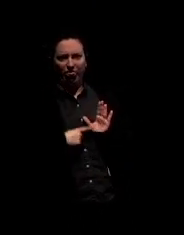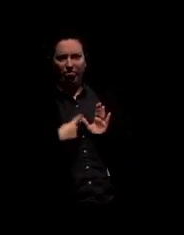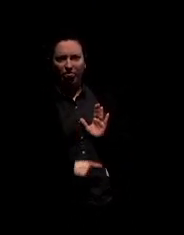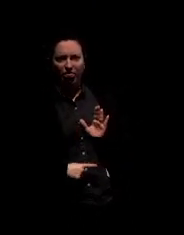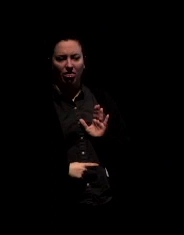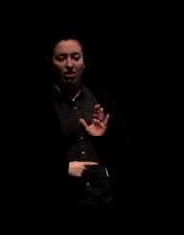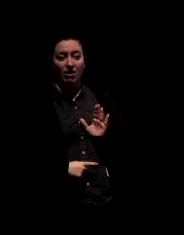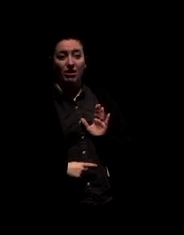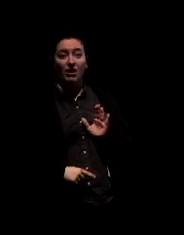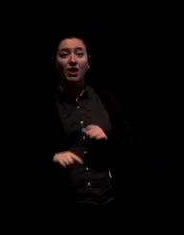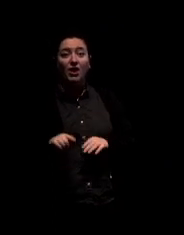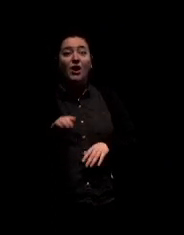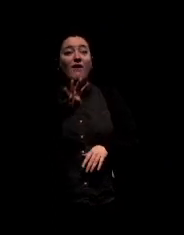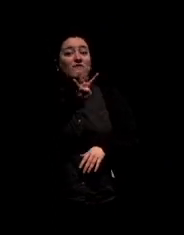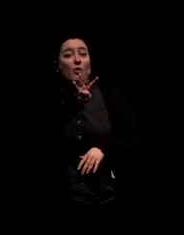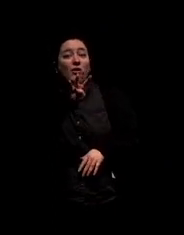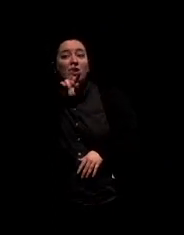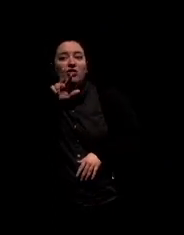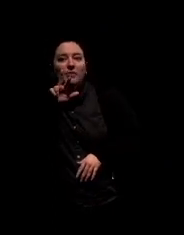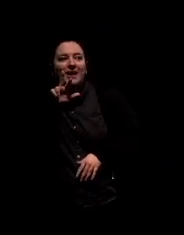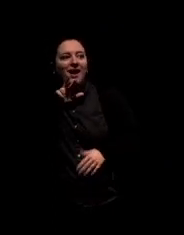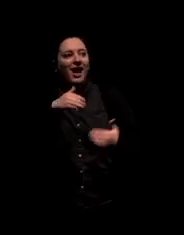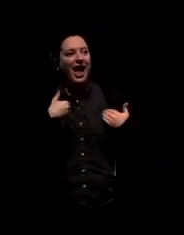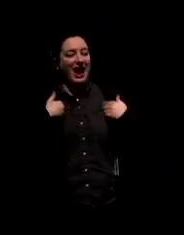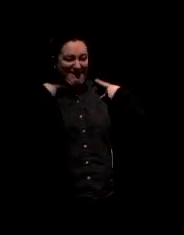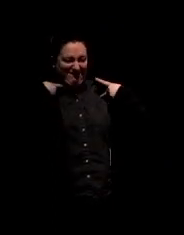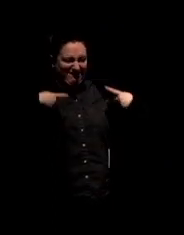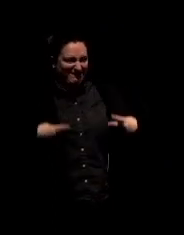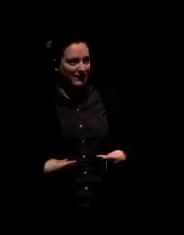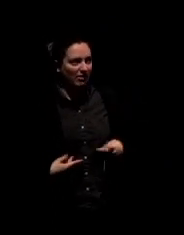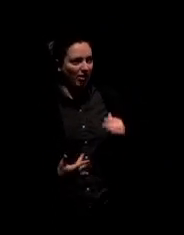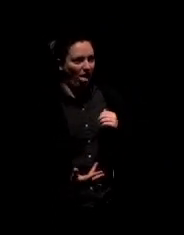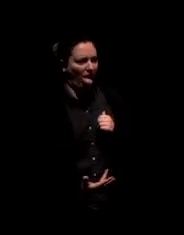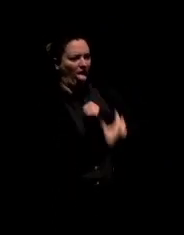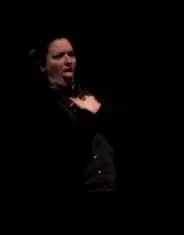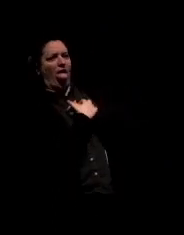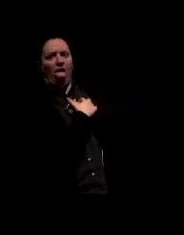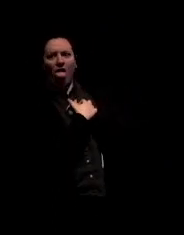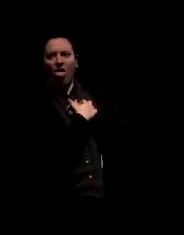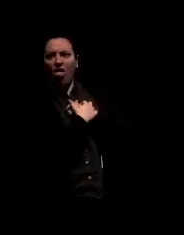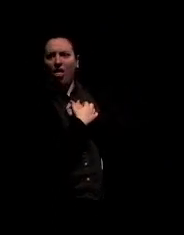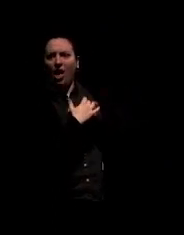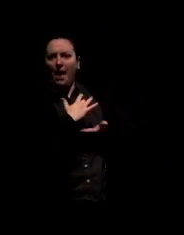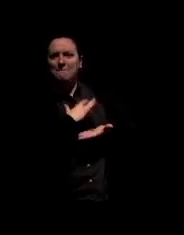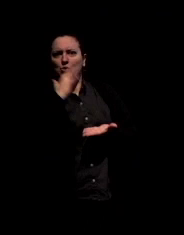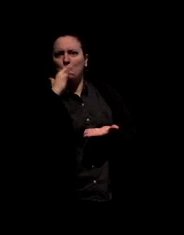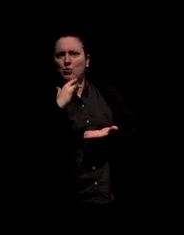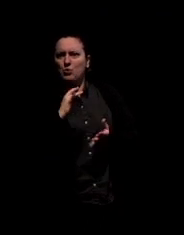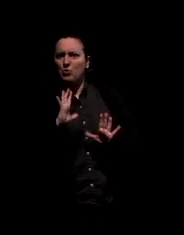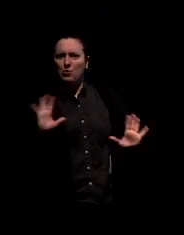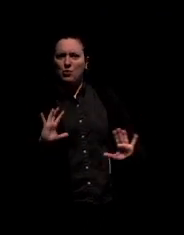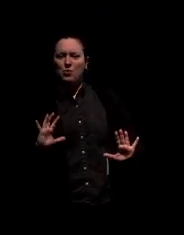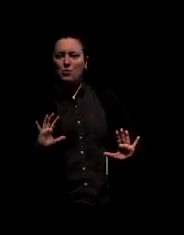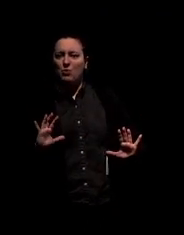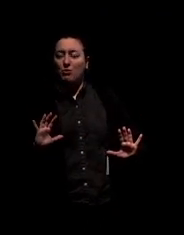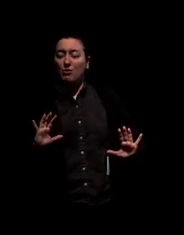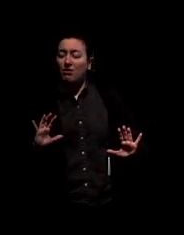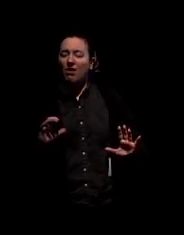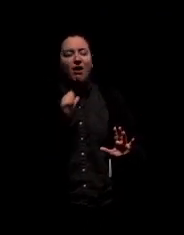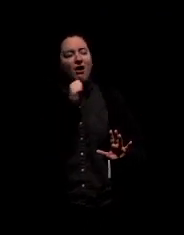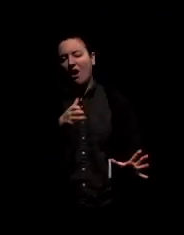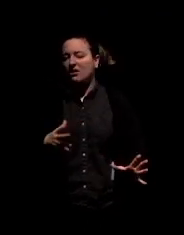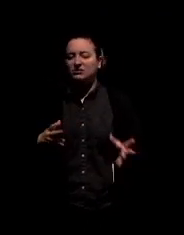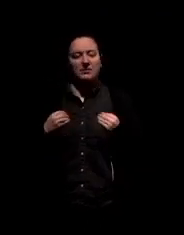be physically rough or physically abusive with them. This is unacceptable reality in Minnesota